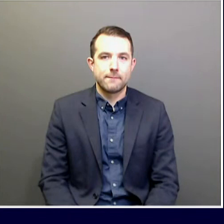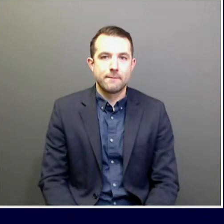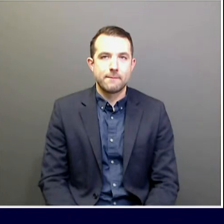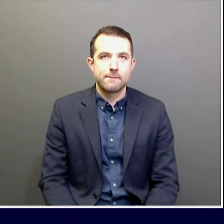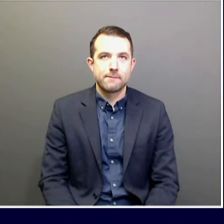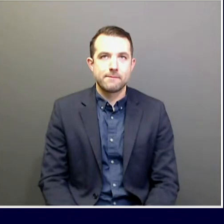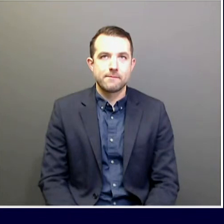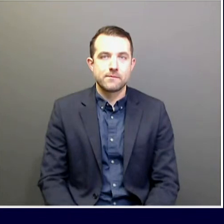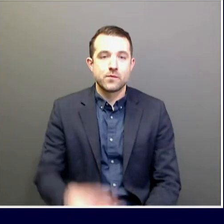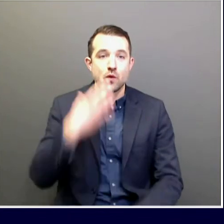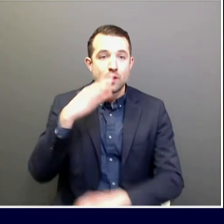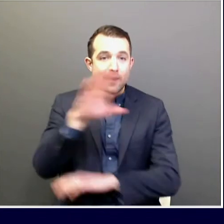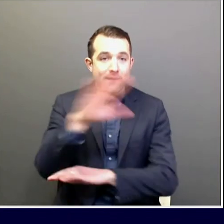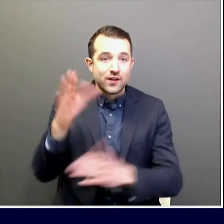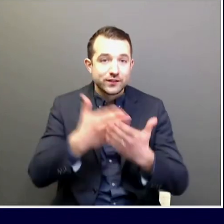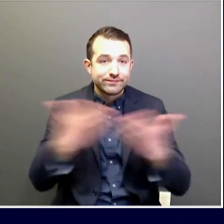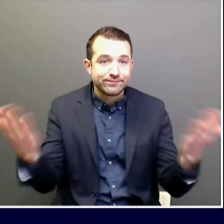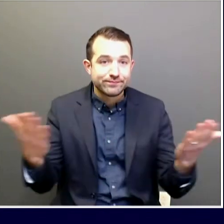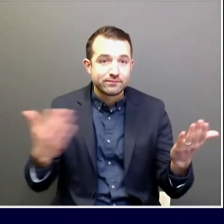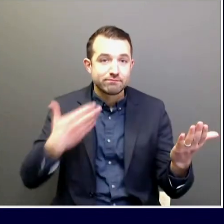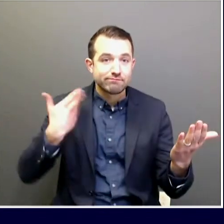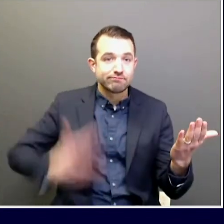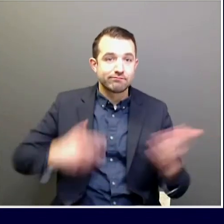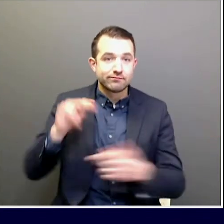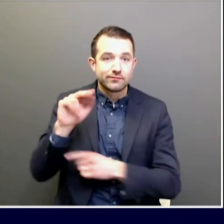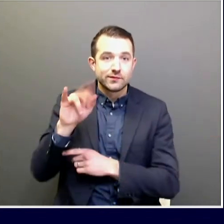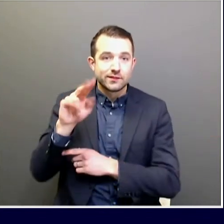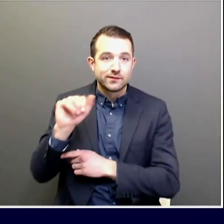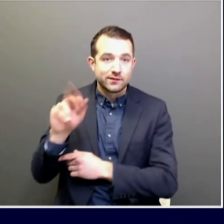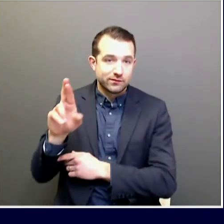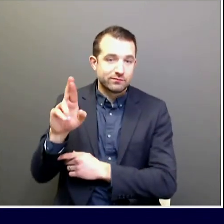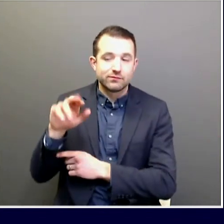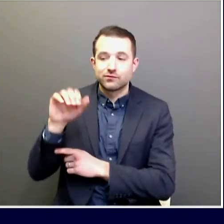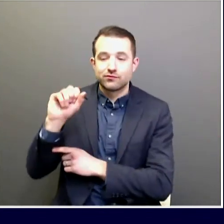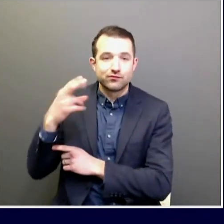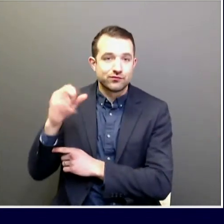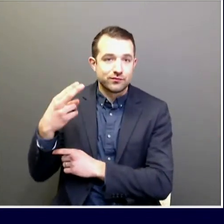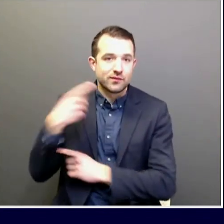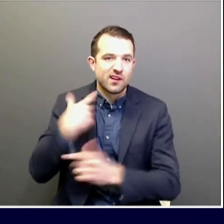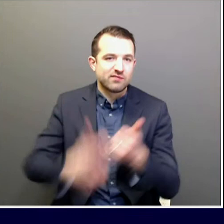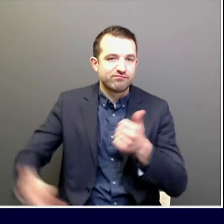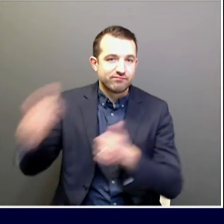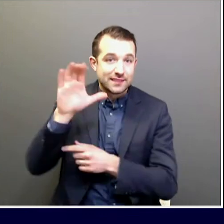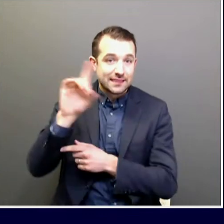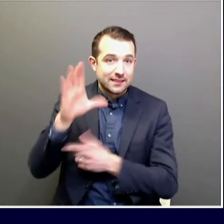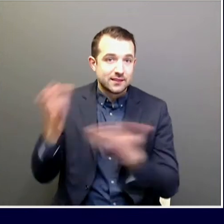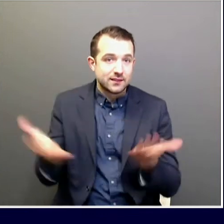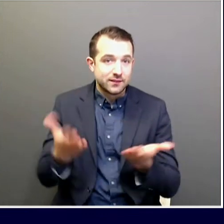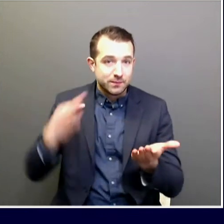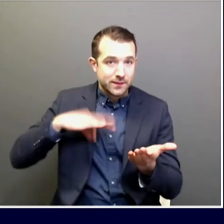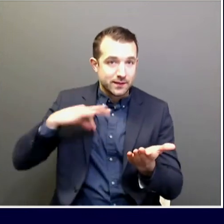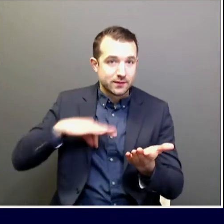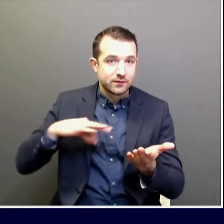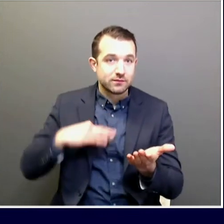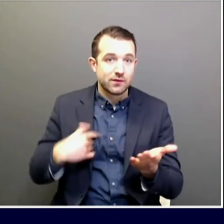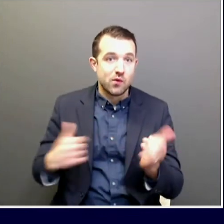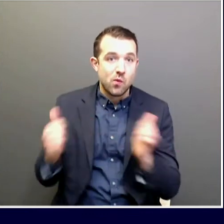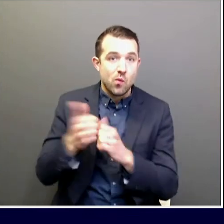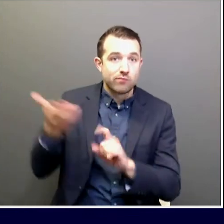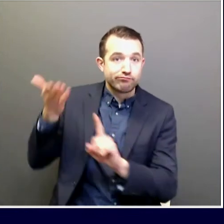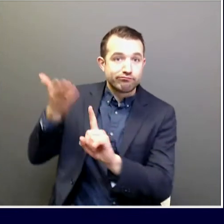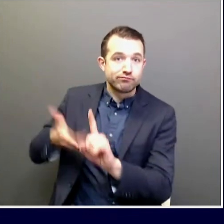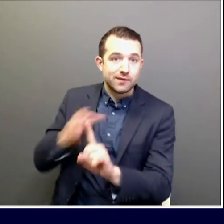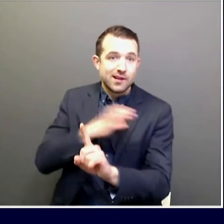Good afternoon, everyone. I'm Nirav Shah, the director of the Maine CDC, and I am joined this afternoon by Commissioner Gene